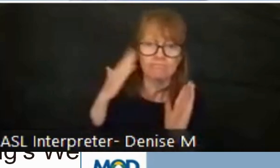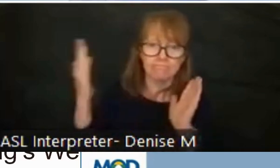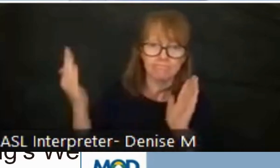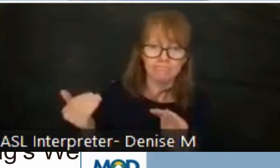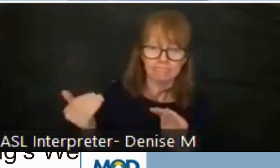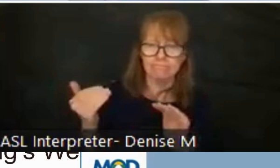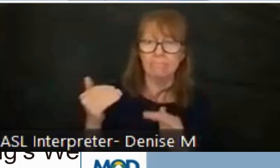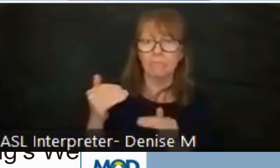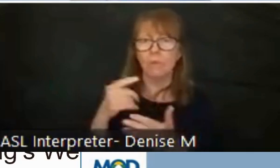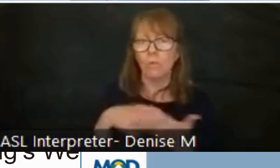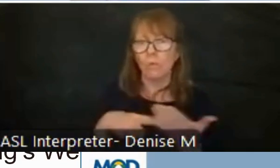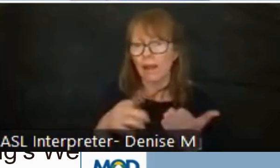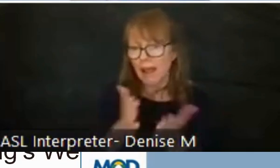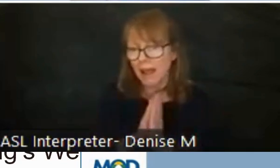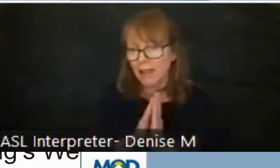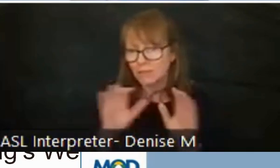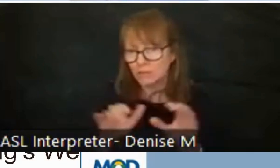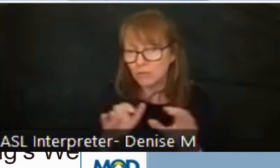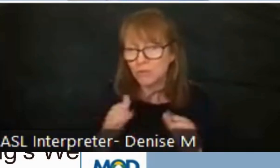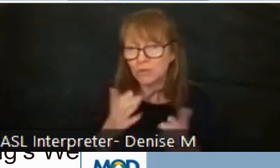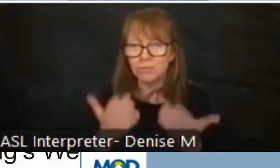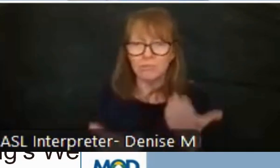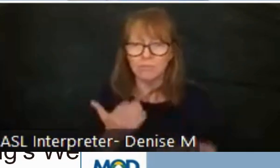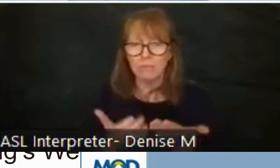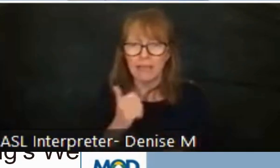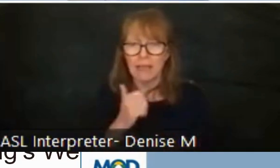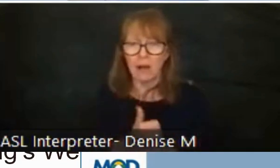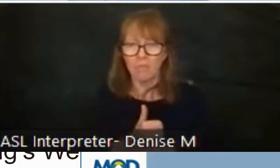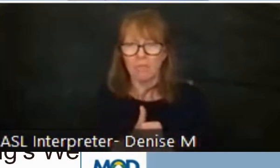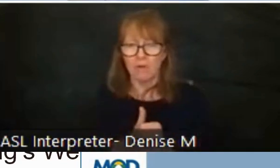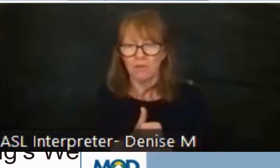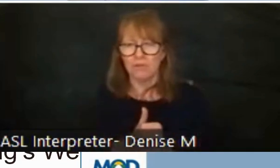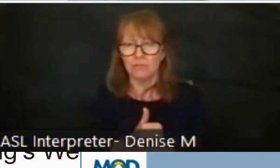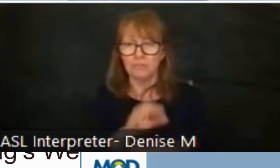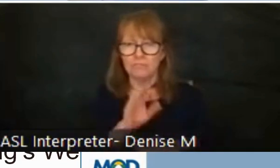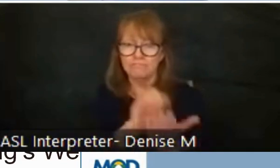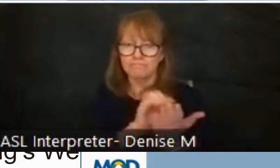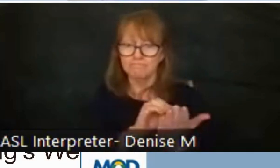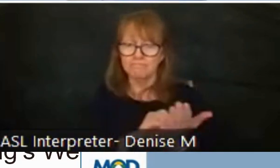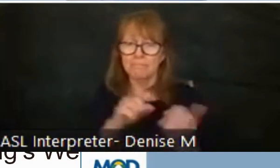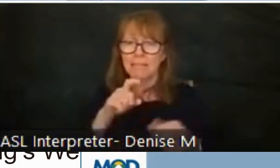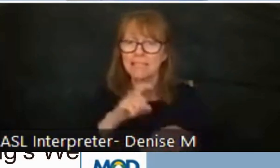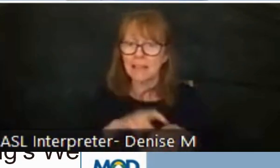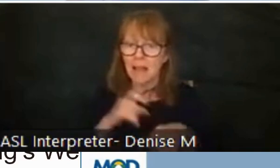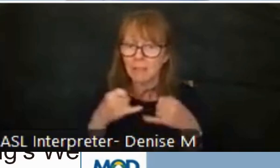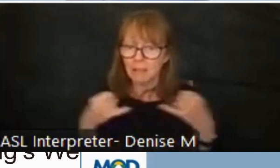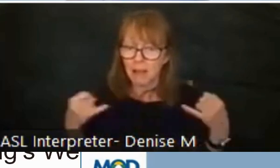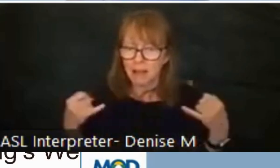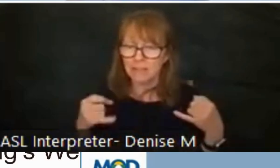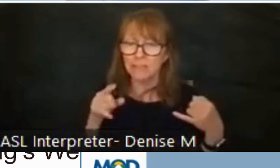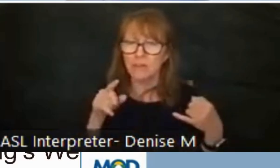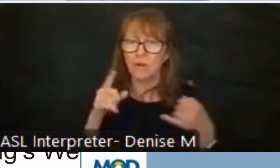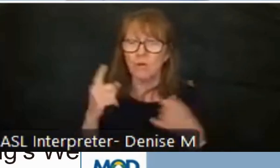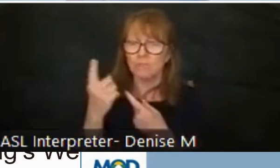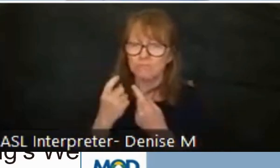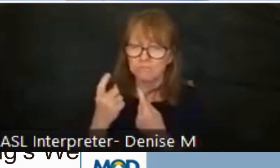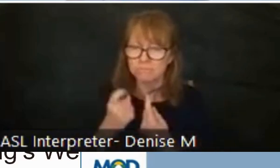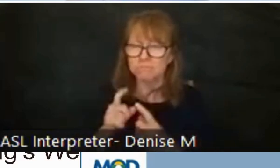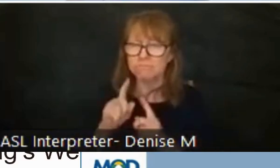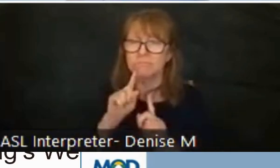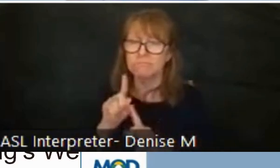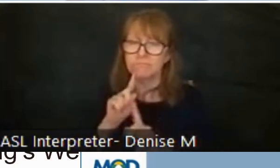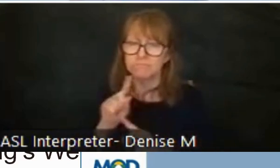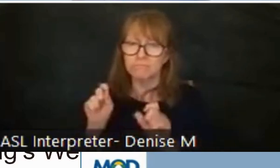do. I think it's probably very helpful to prepare a factual timeline so you're prepared to answer questions from the